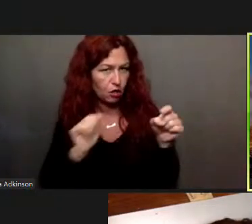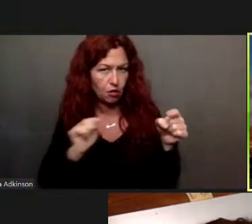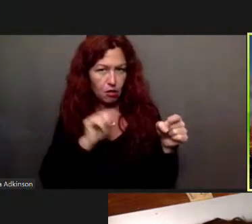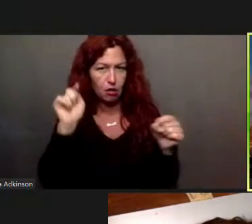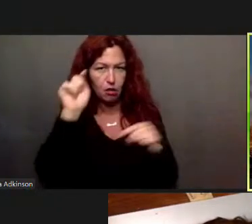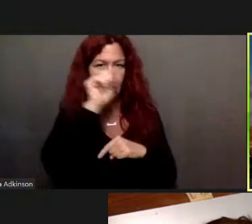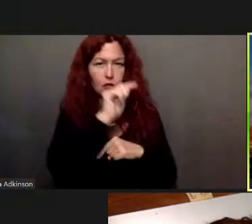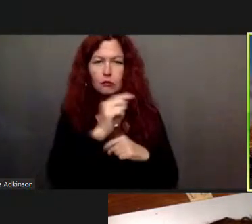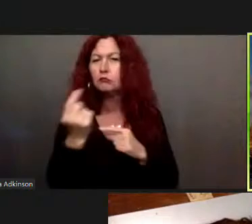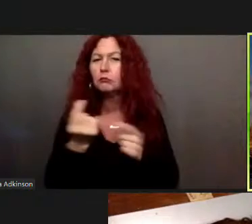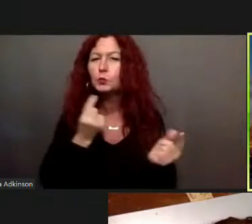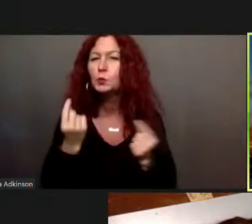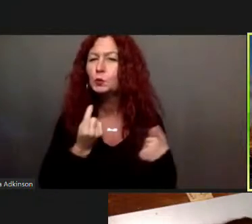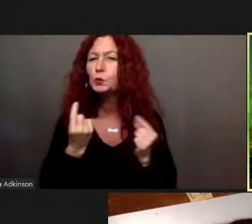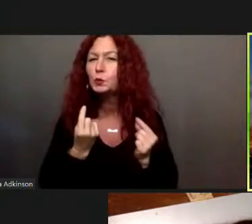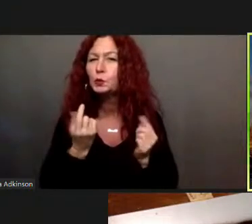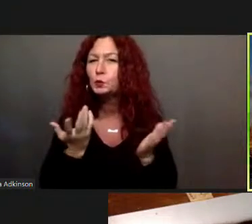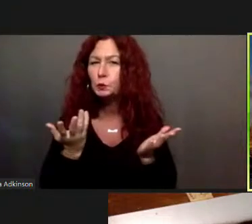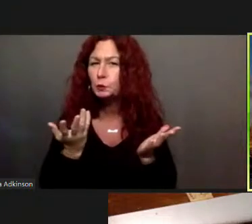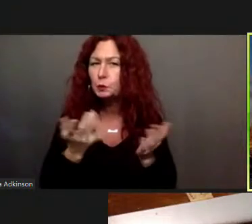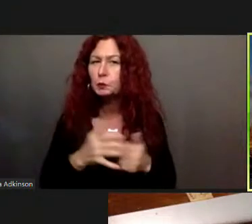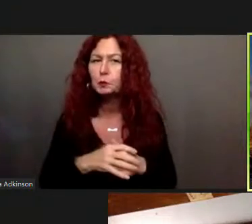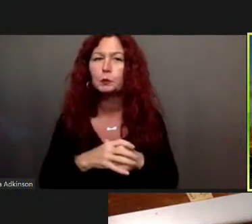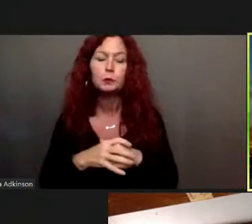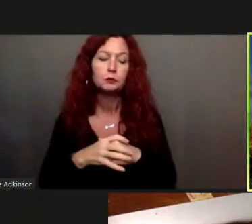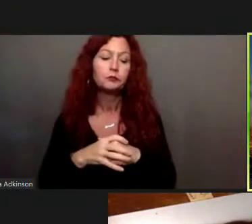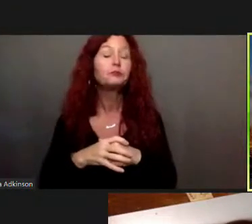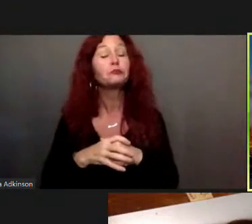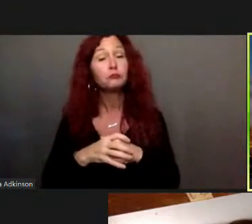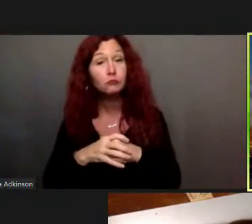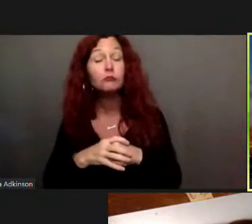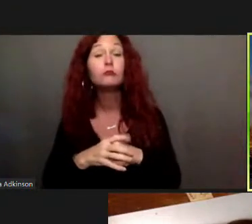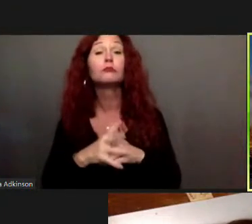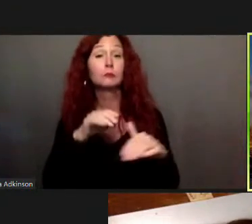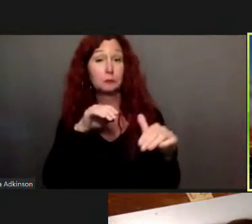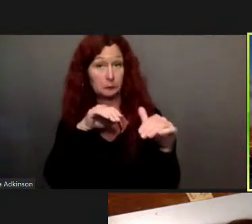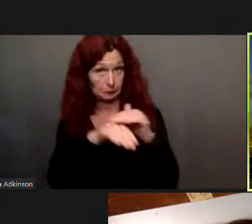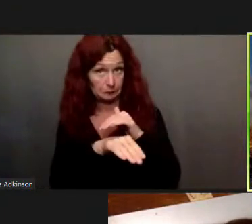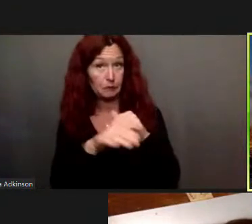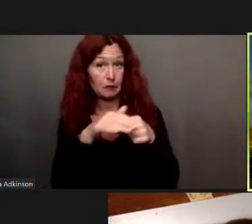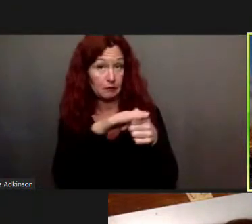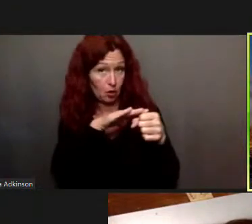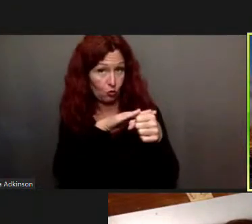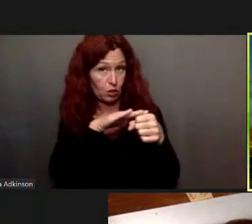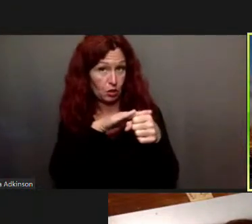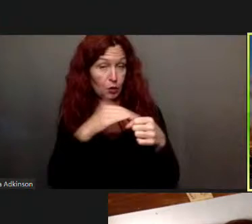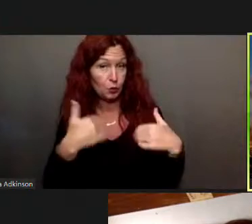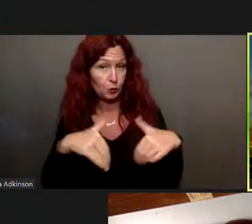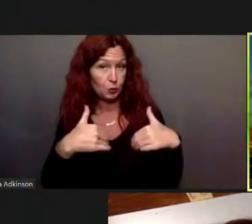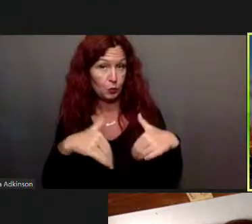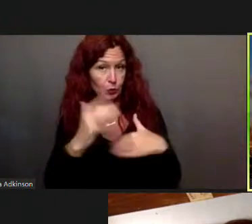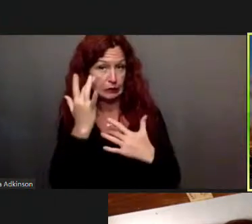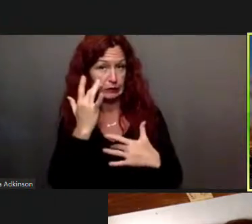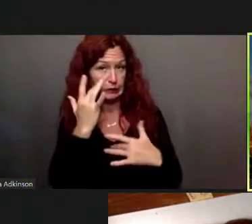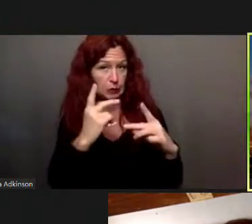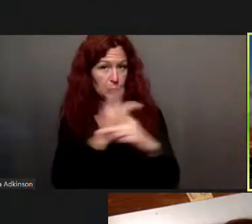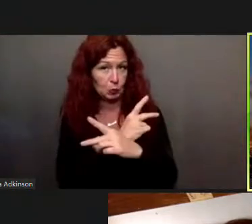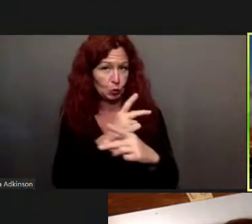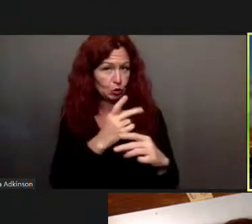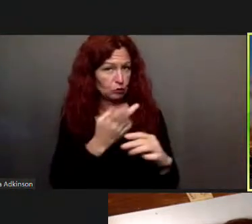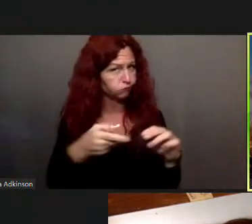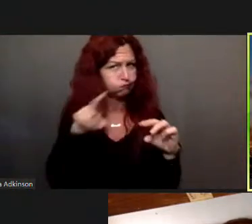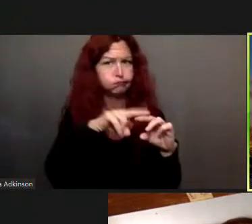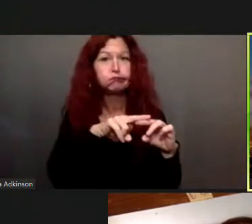are going to be folks that are going to go into those areas to look at businesses and also into knock on doors and give information about,